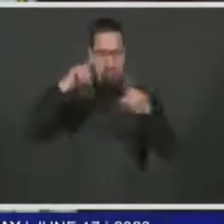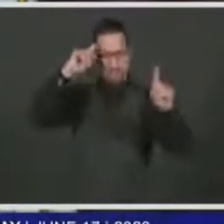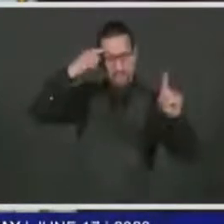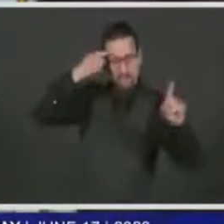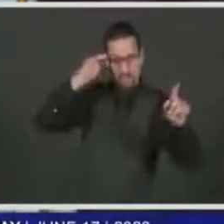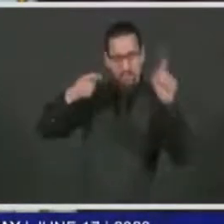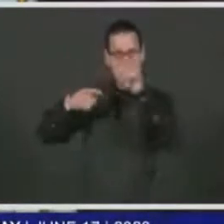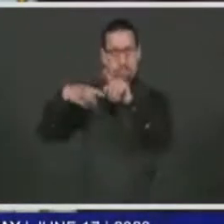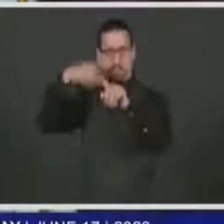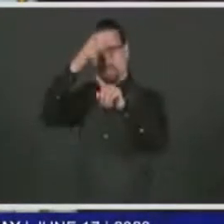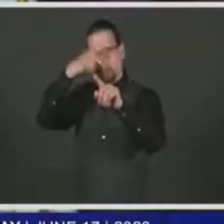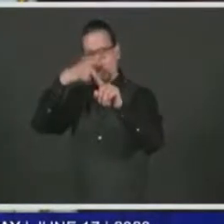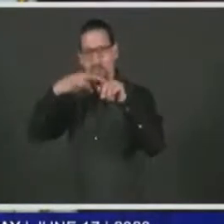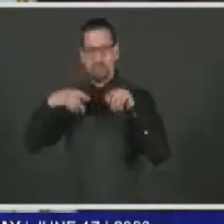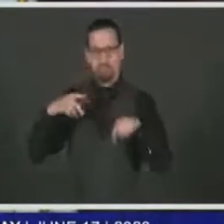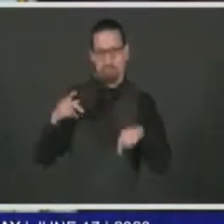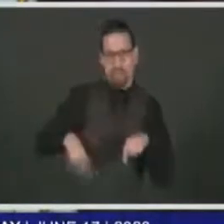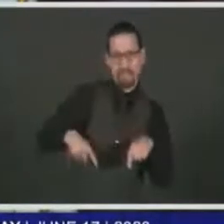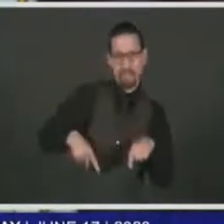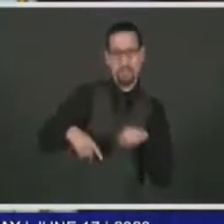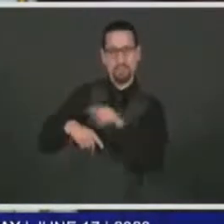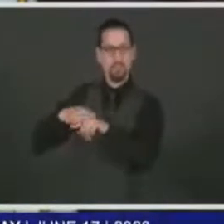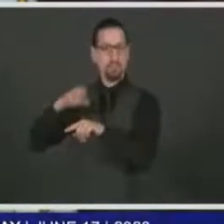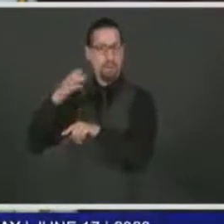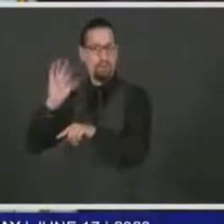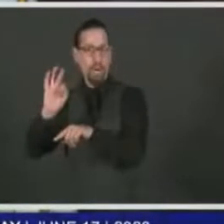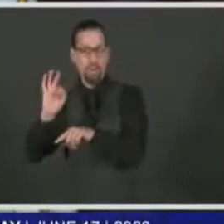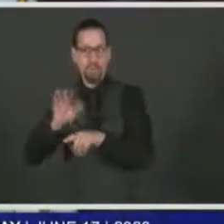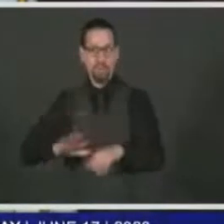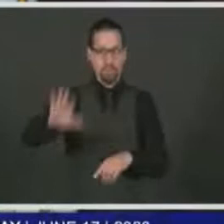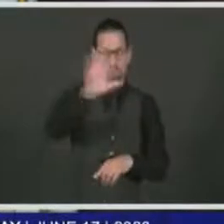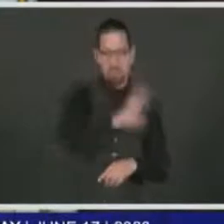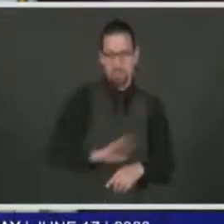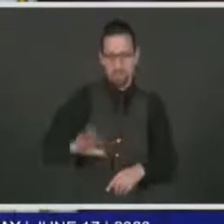has had COVID, please, please get tested.